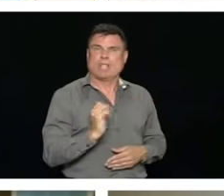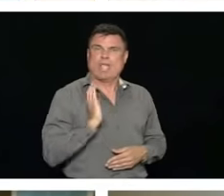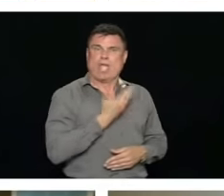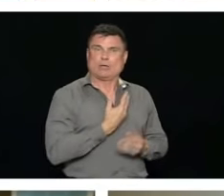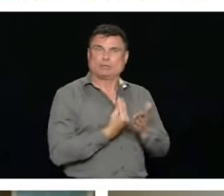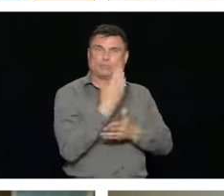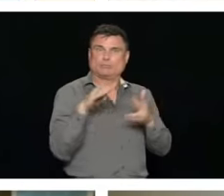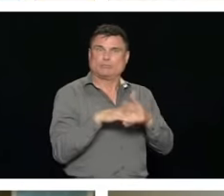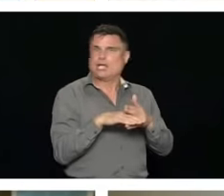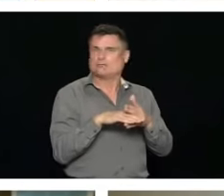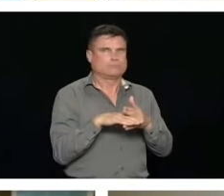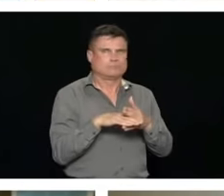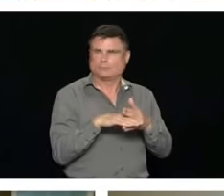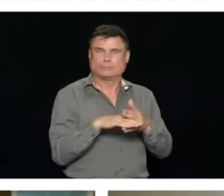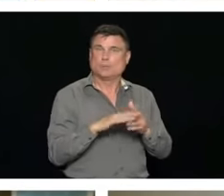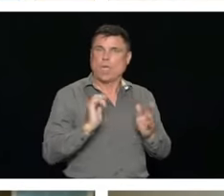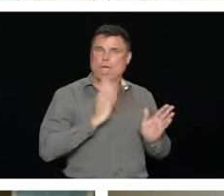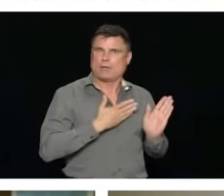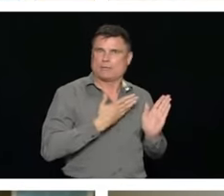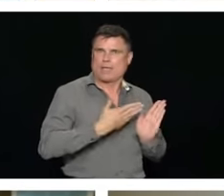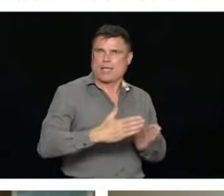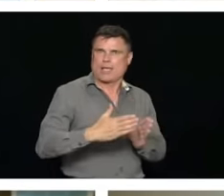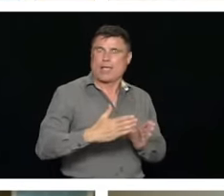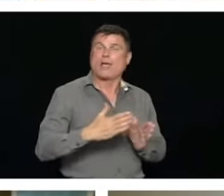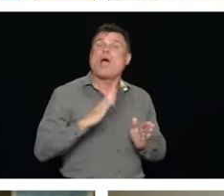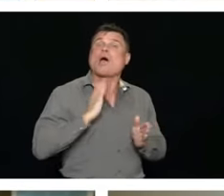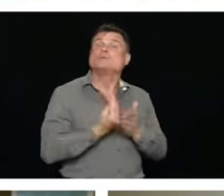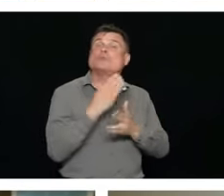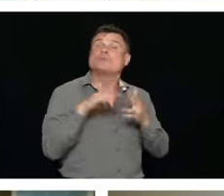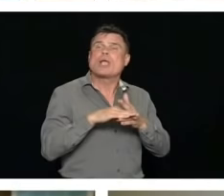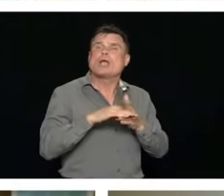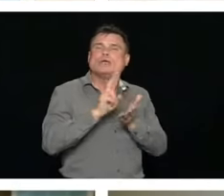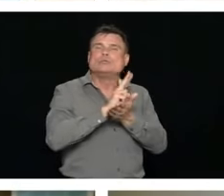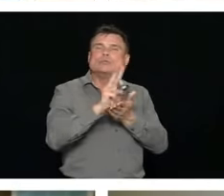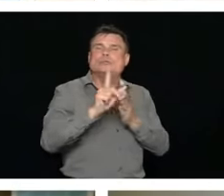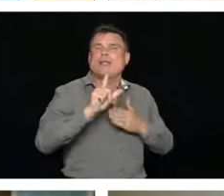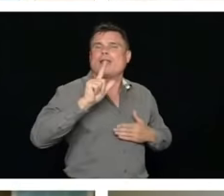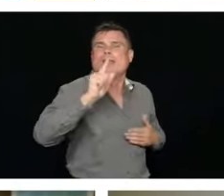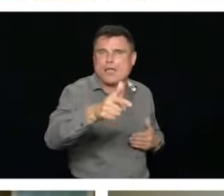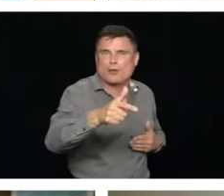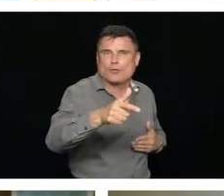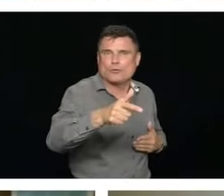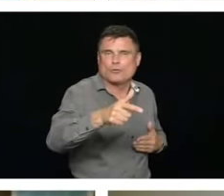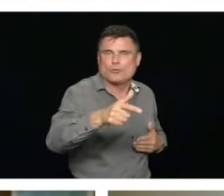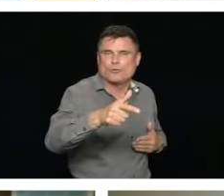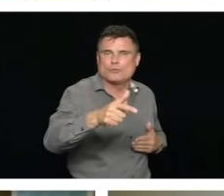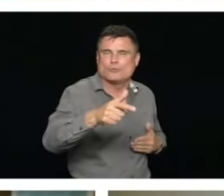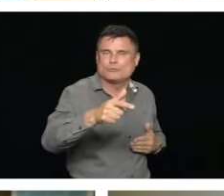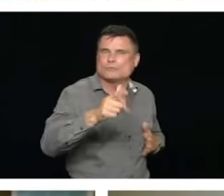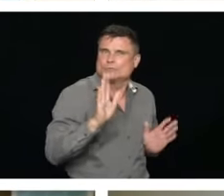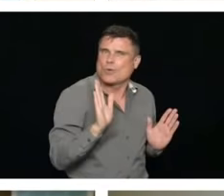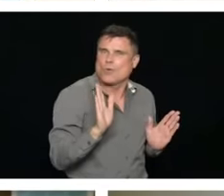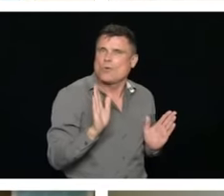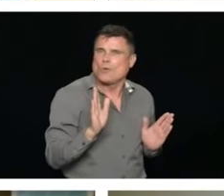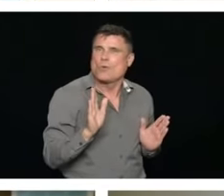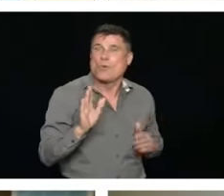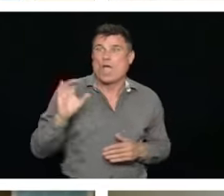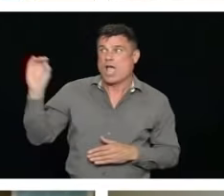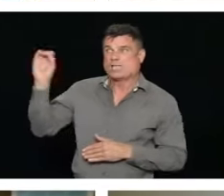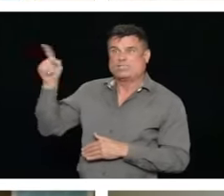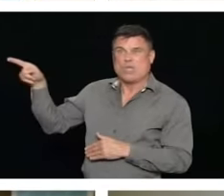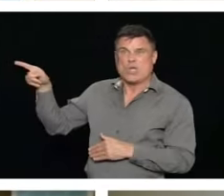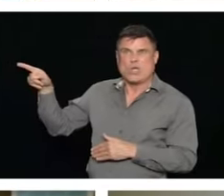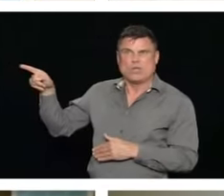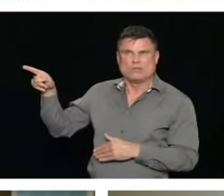to make a decision. We were in a much different position. They've had almost 2,000 cases, new cases, over the last 5 days in Ontario.